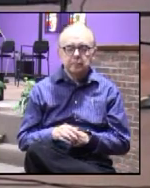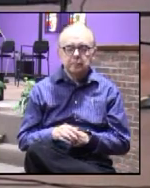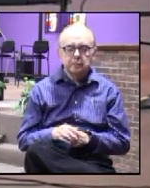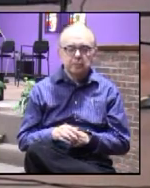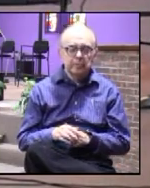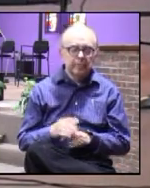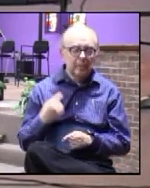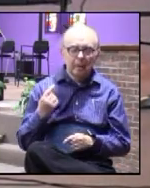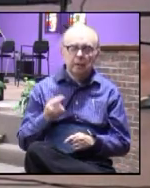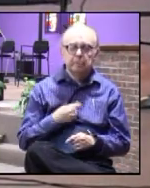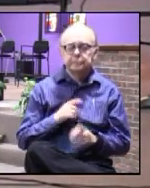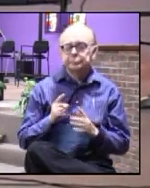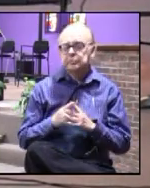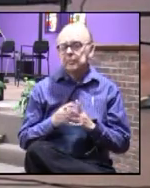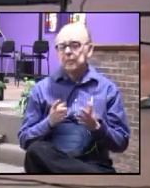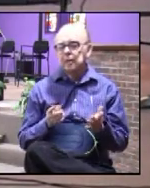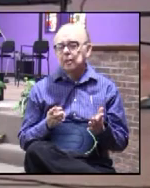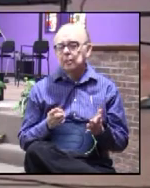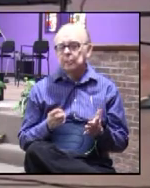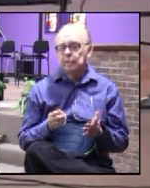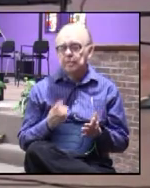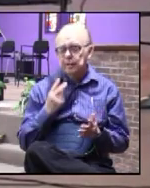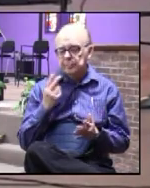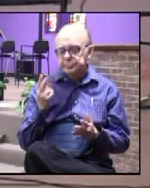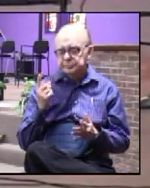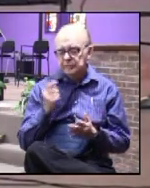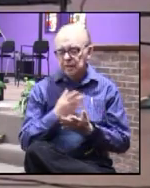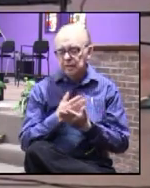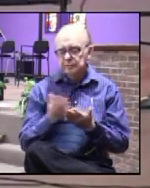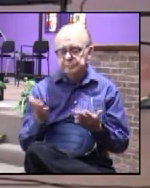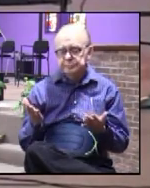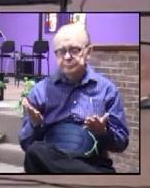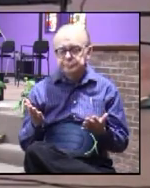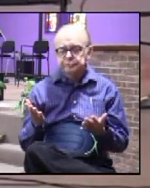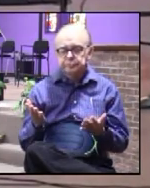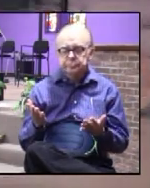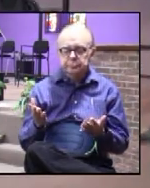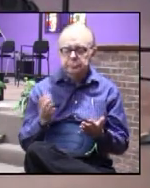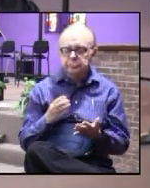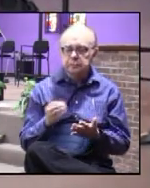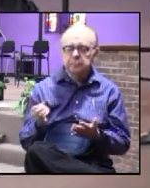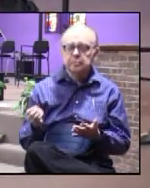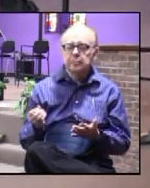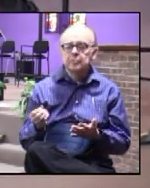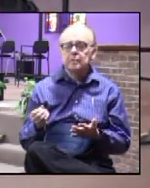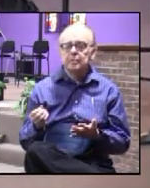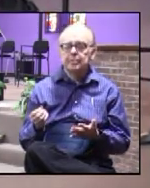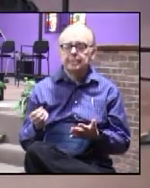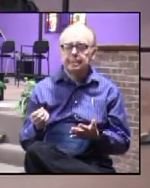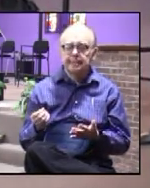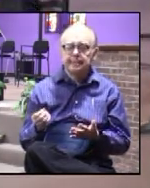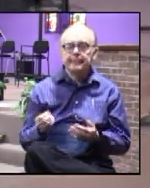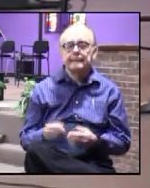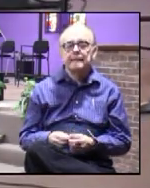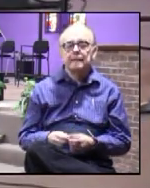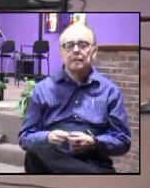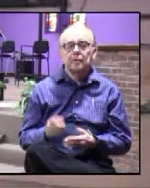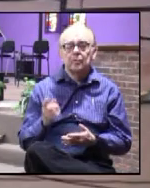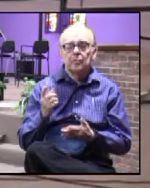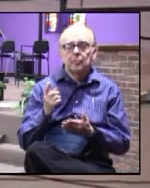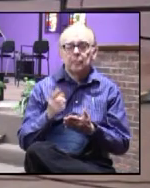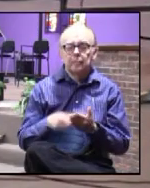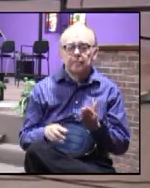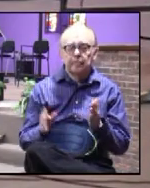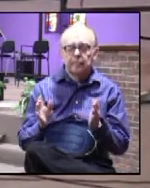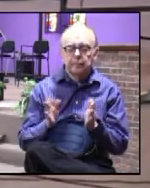And so we begin to see these things. And what he was